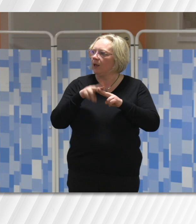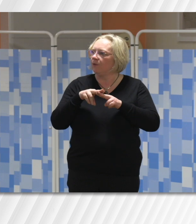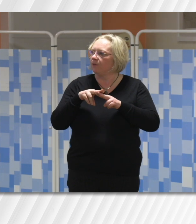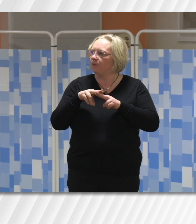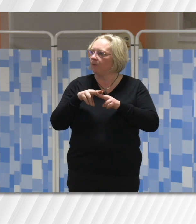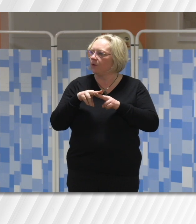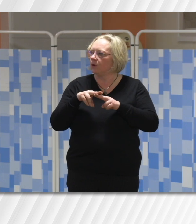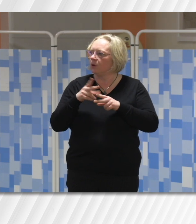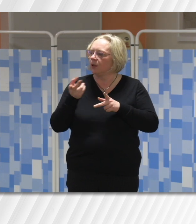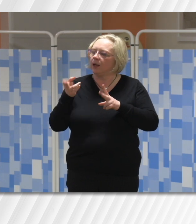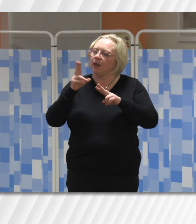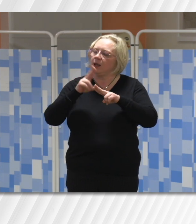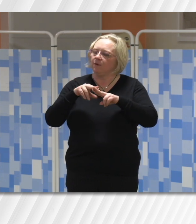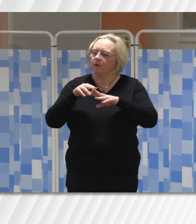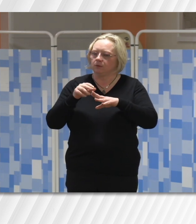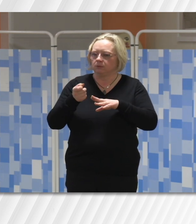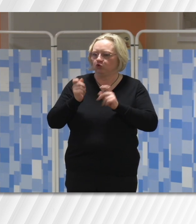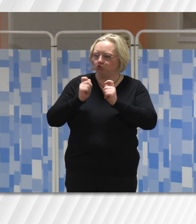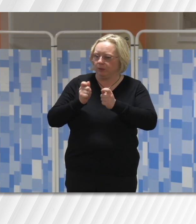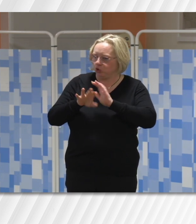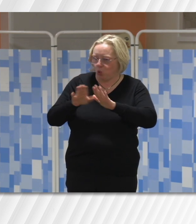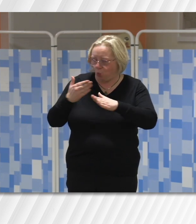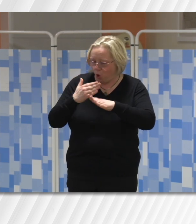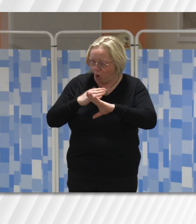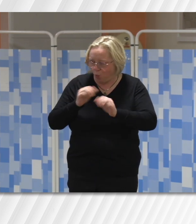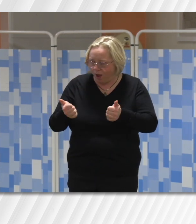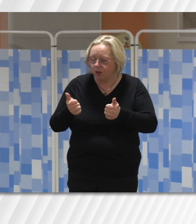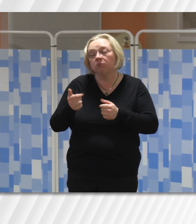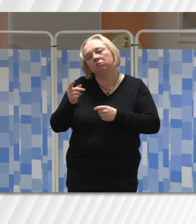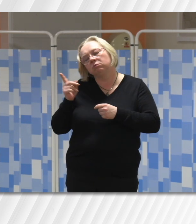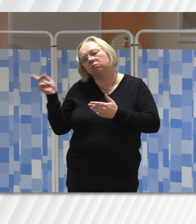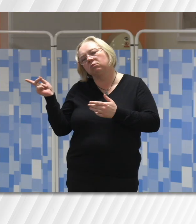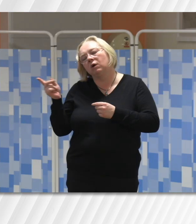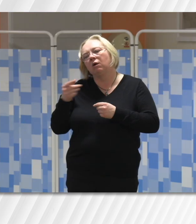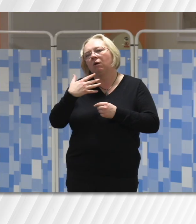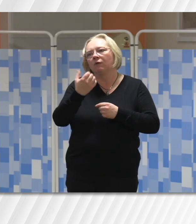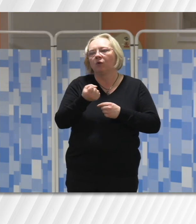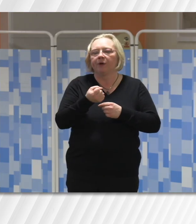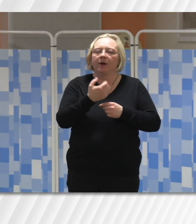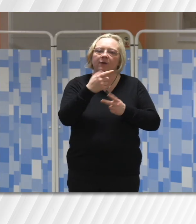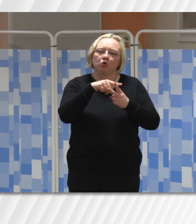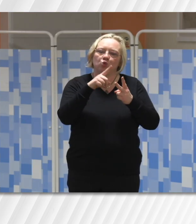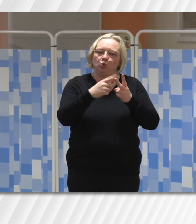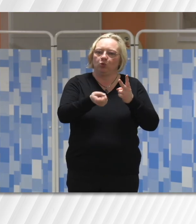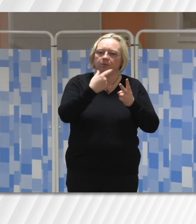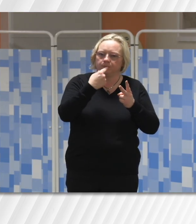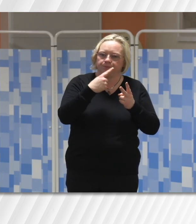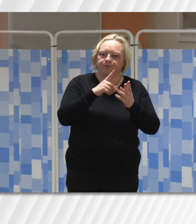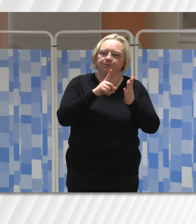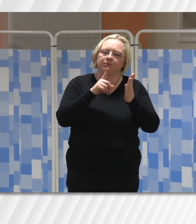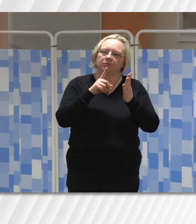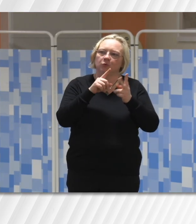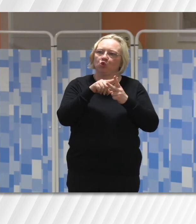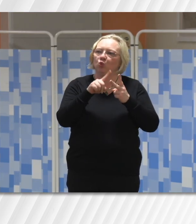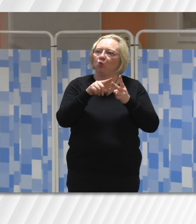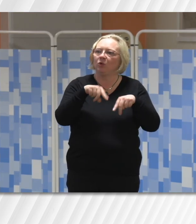are suspicious. Well, we may try alternative treatment. So there's two types of levodopa, co-beneldopa and co-careldopa. They're